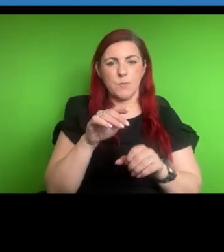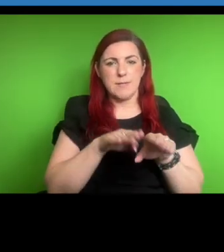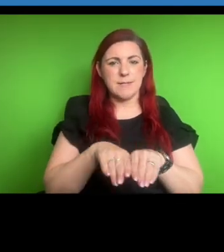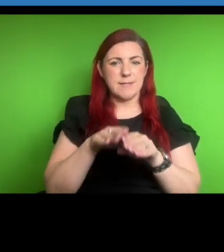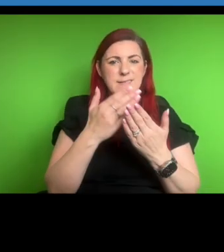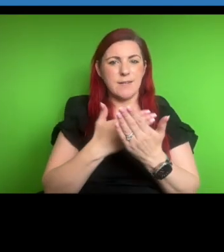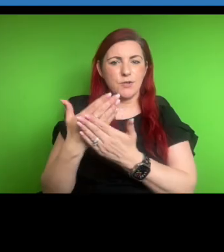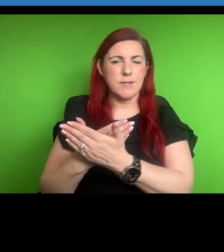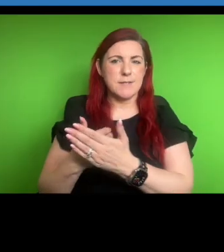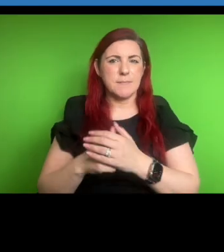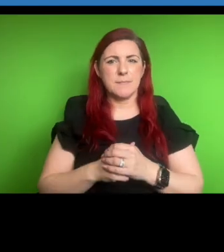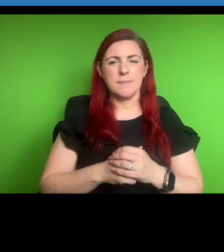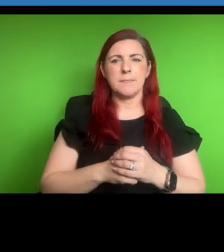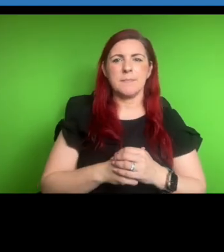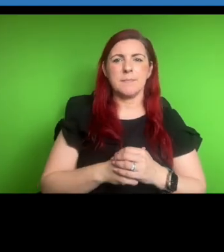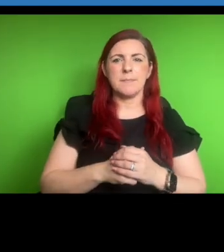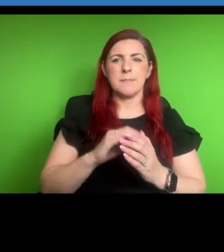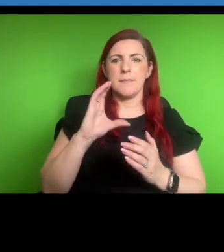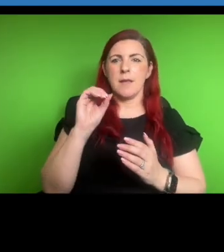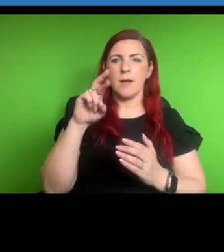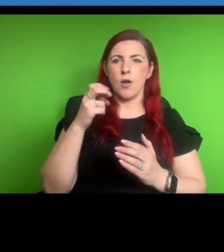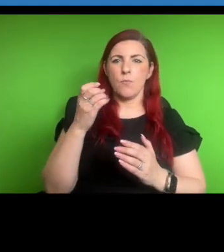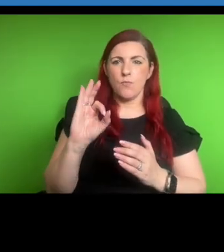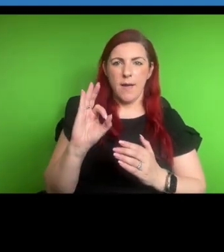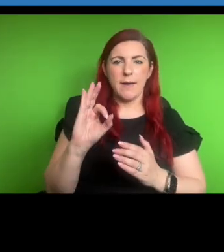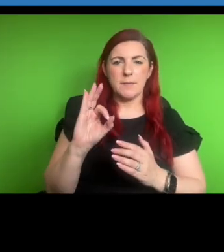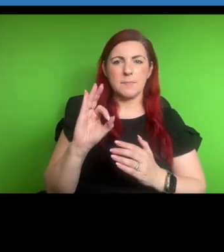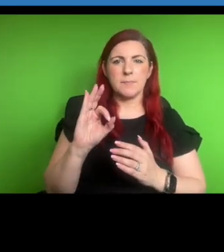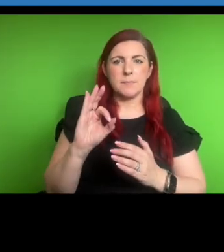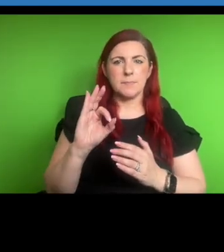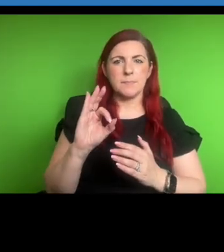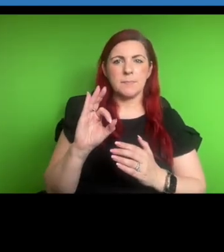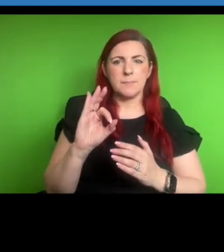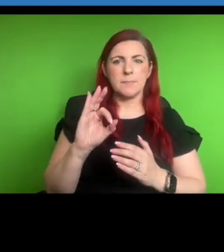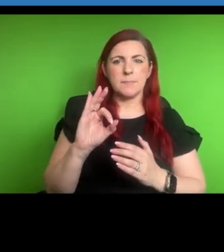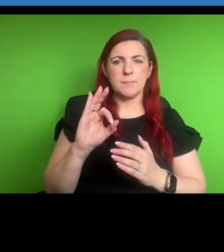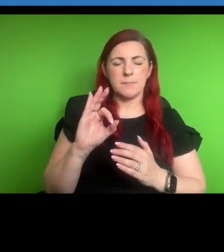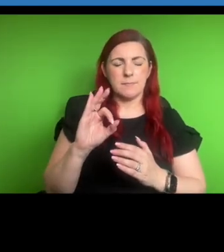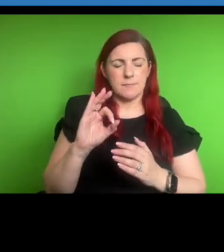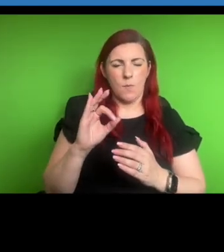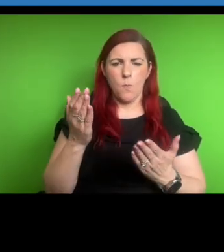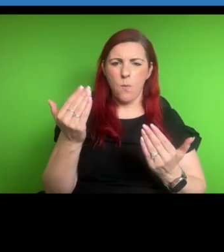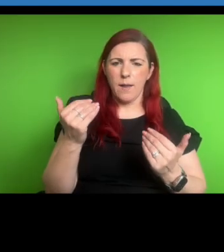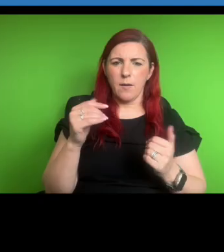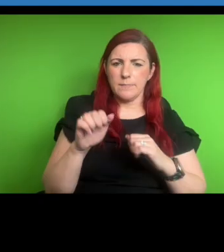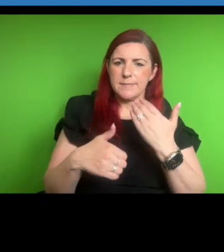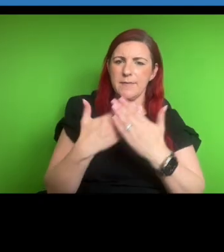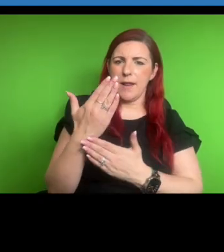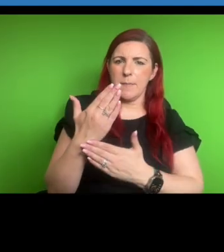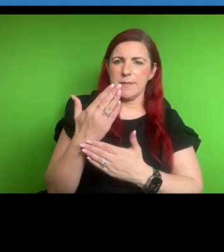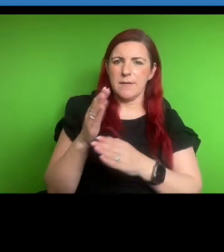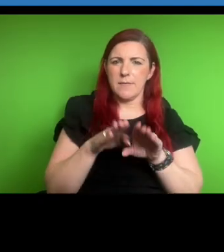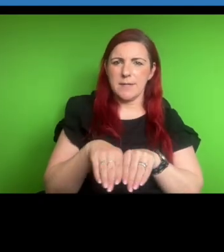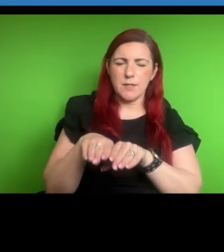Comreg broadly welcomes the development of these standards, and we will be taking the opportunity